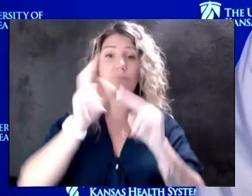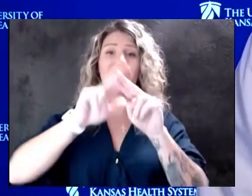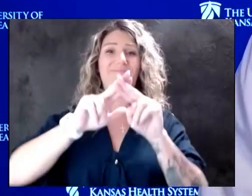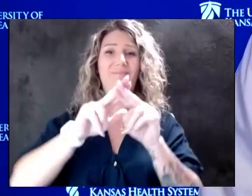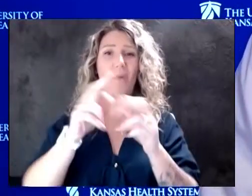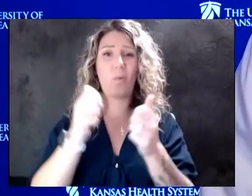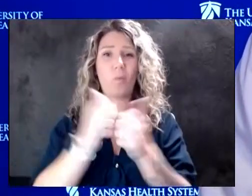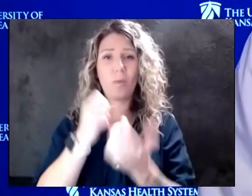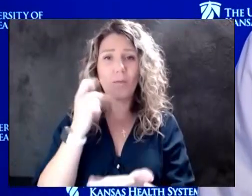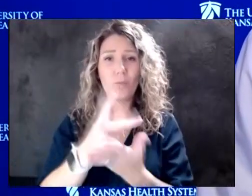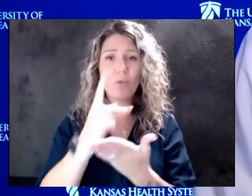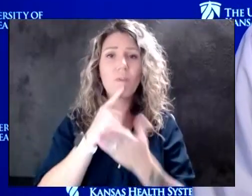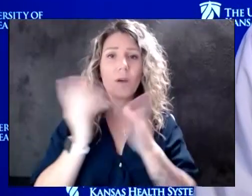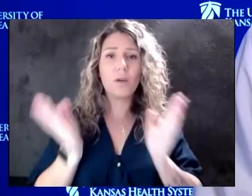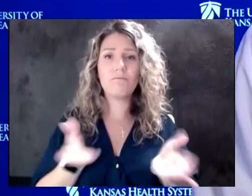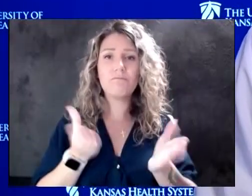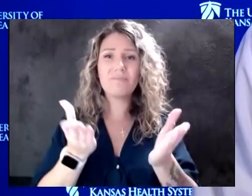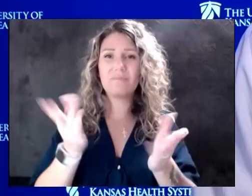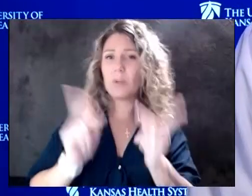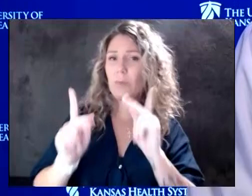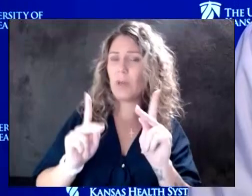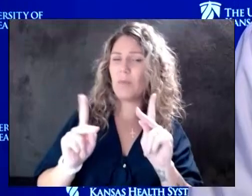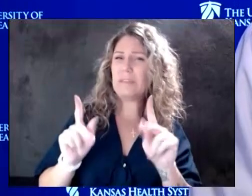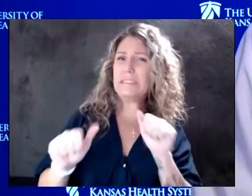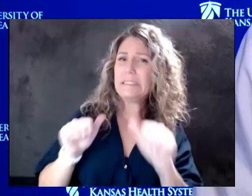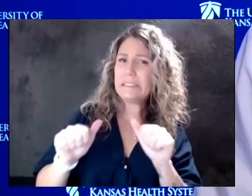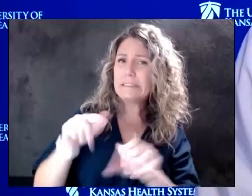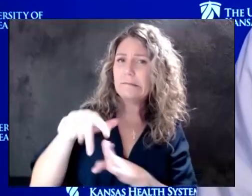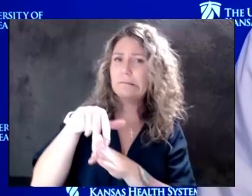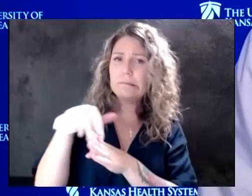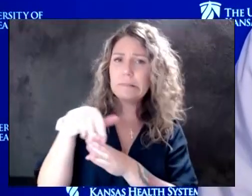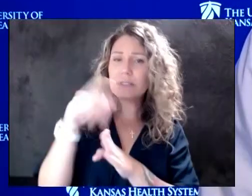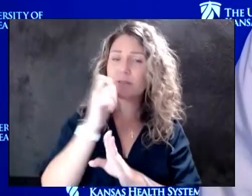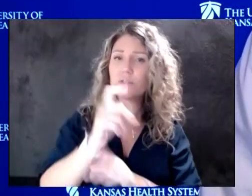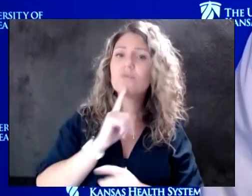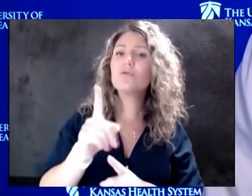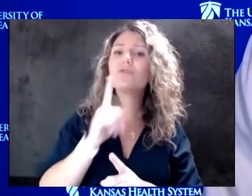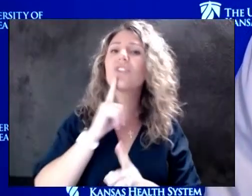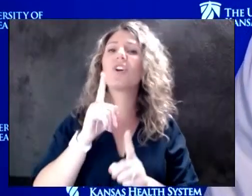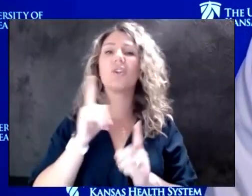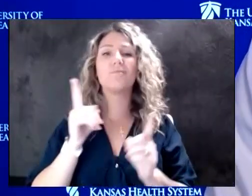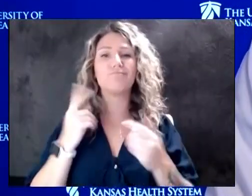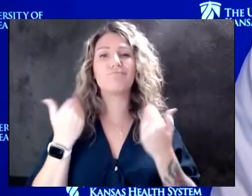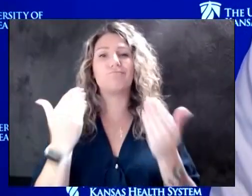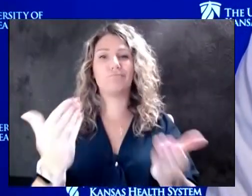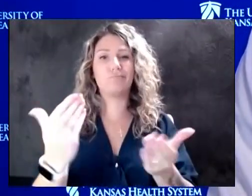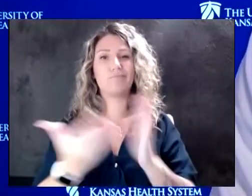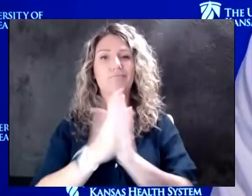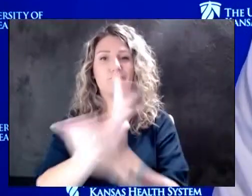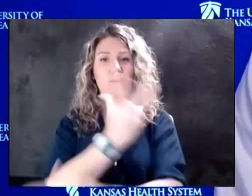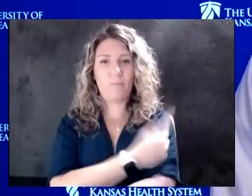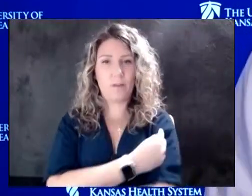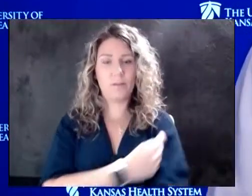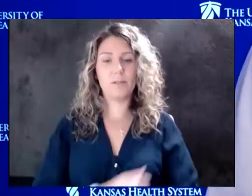of those more vaccine hesitant people kind of over the line to go ahead and get vaccinated.